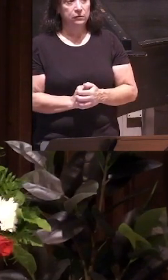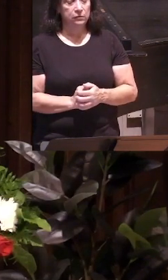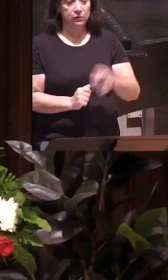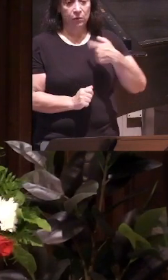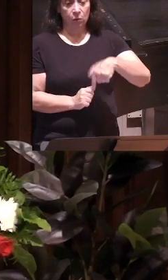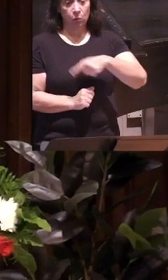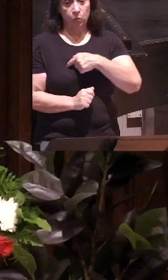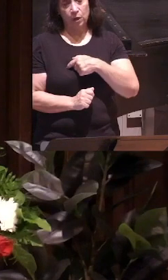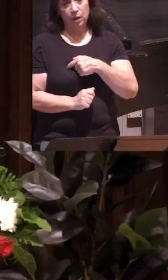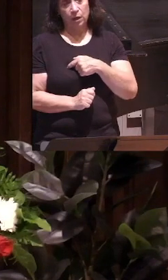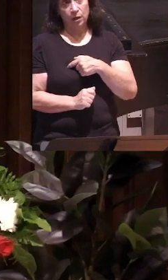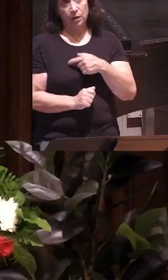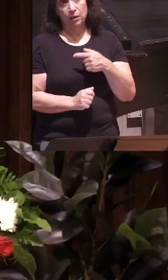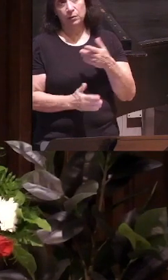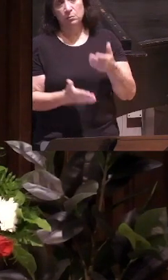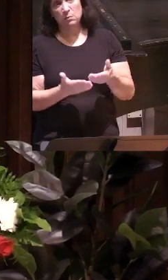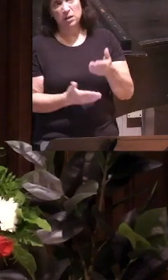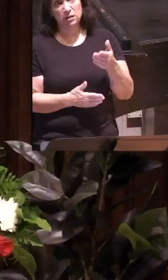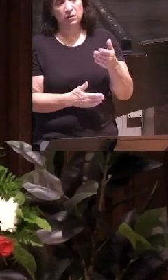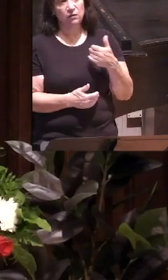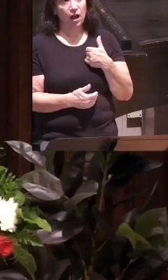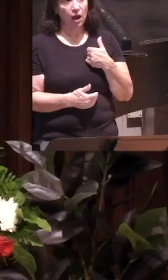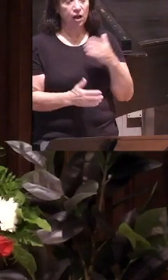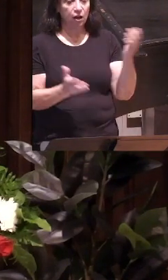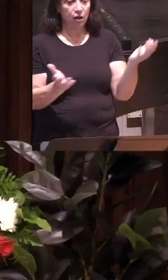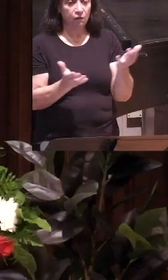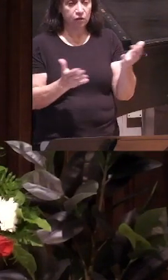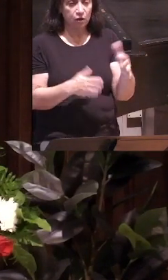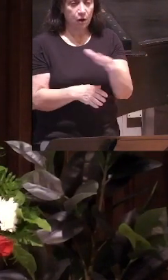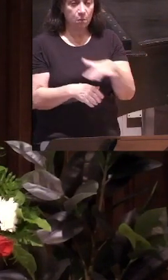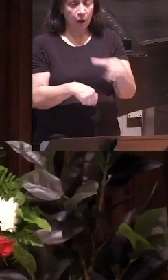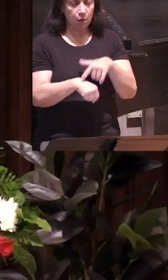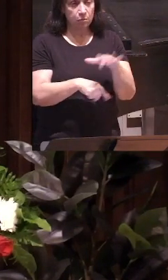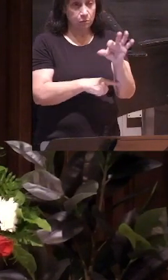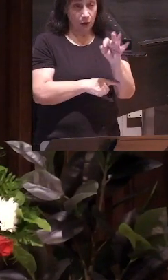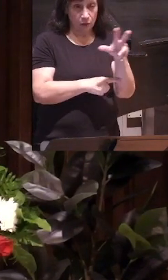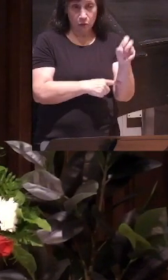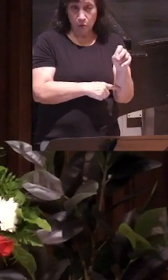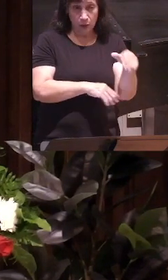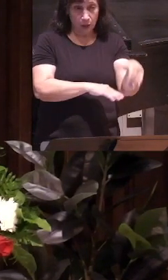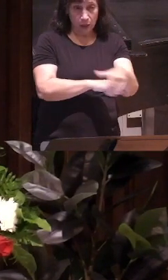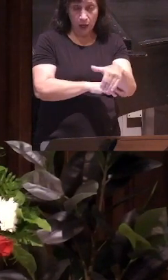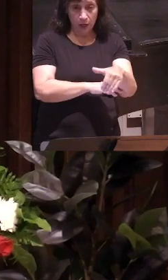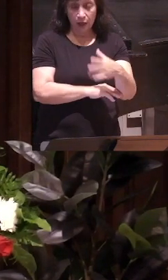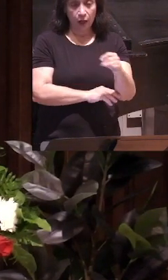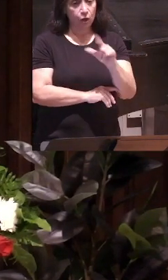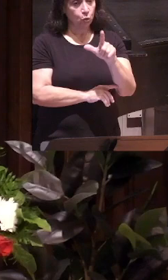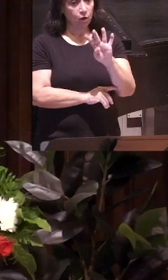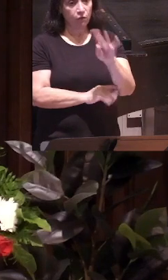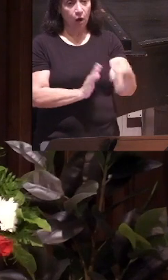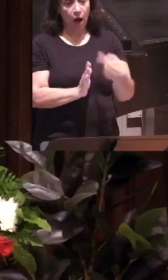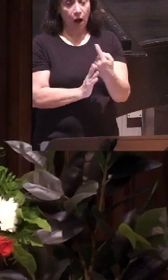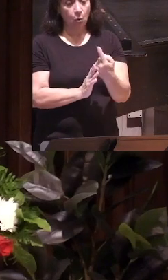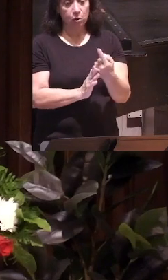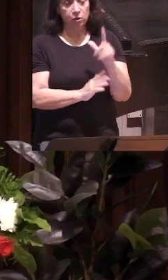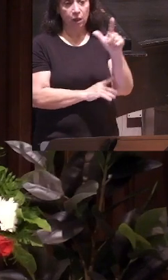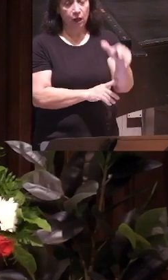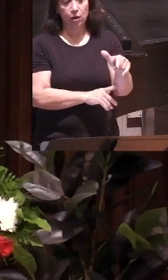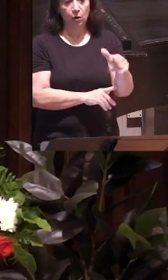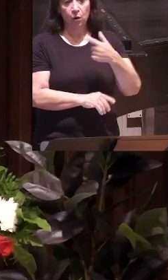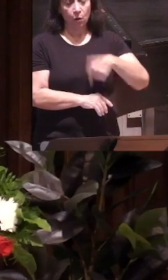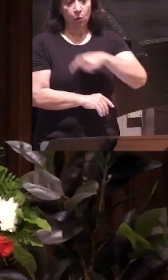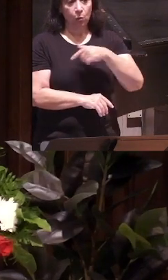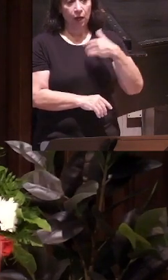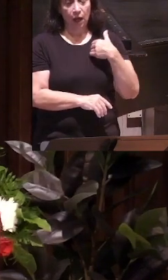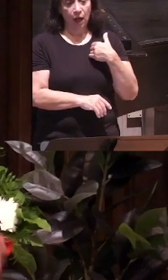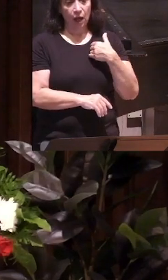We must have had the conversation about 9 or 9:30 at night, and within 24 hours, we had